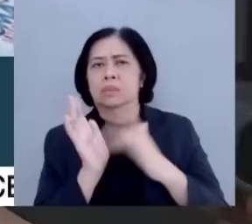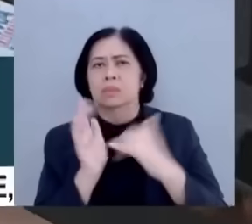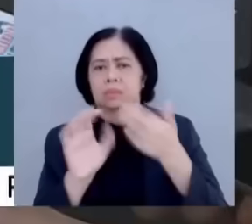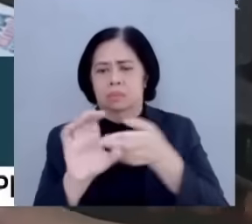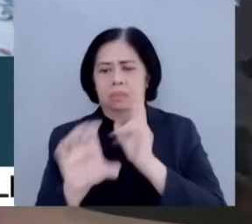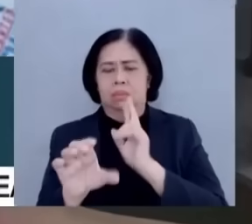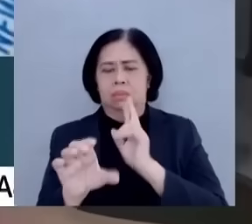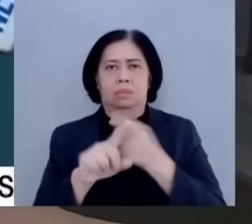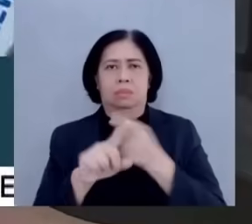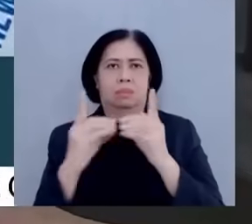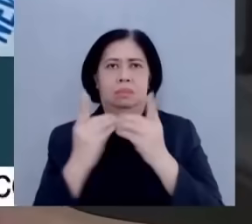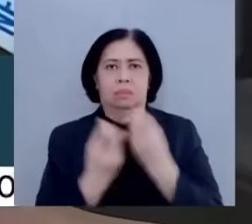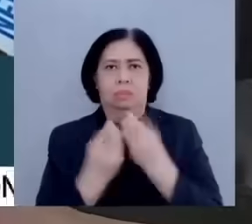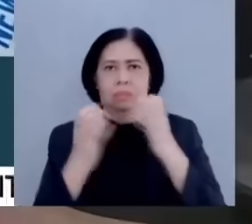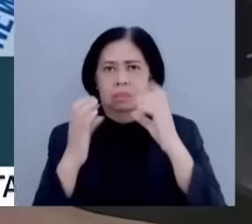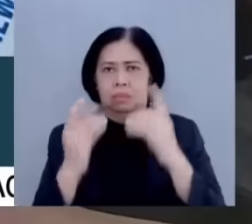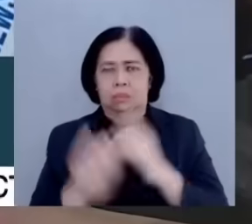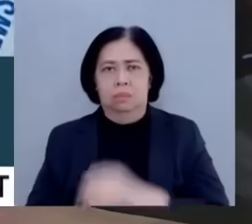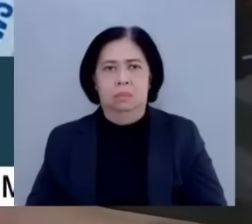DepEd?